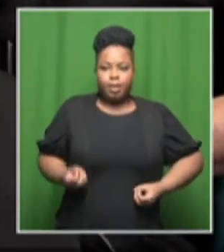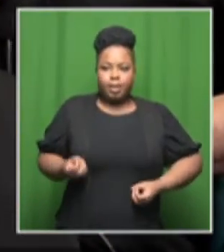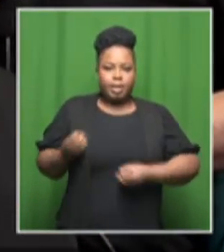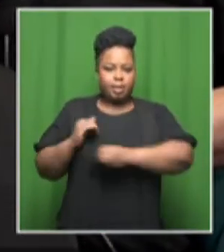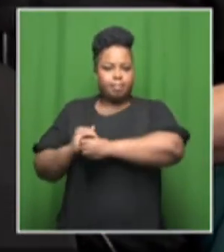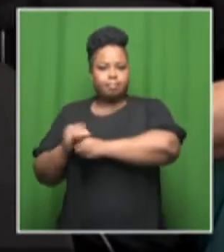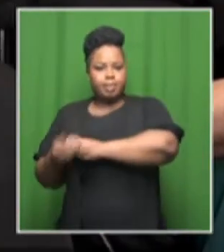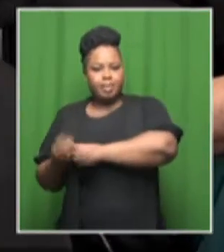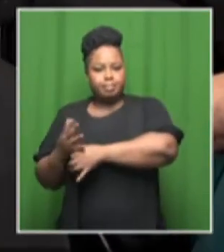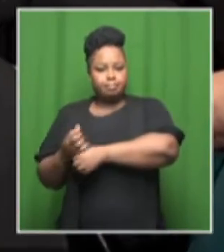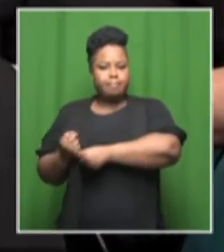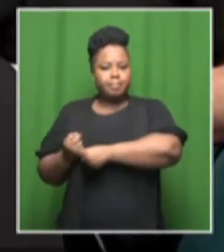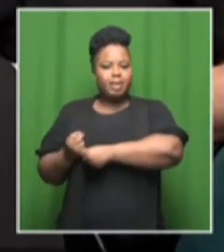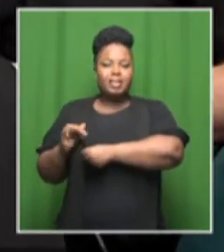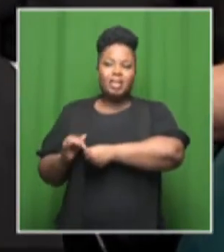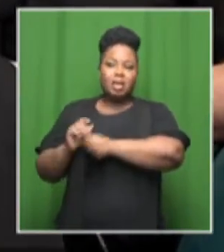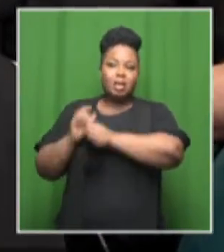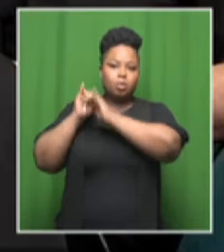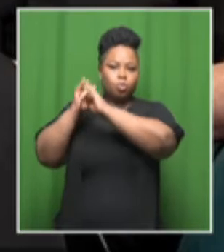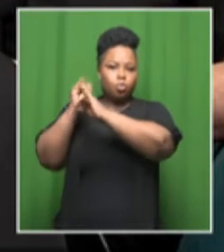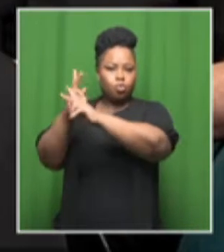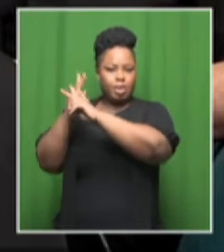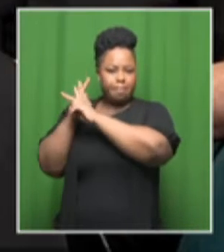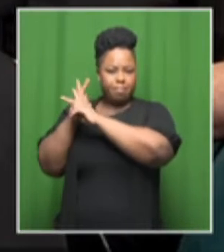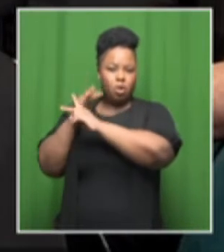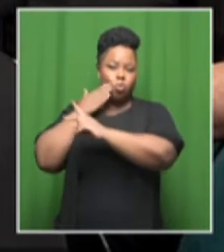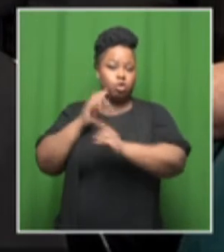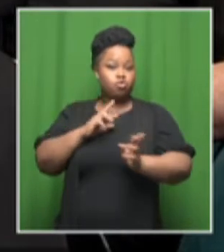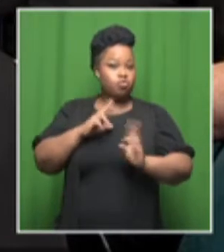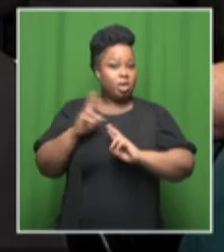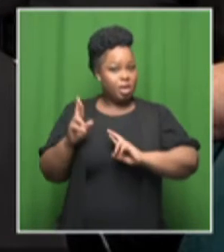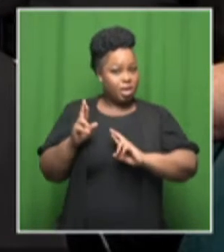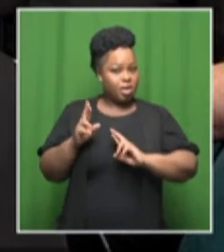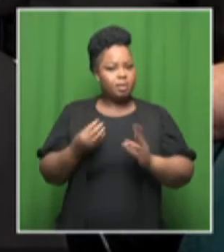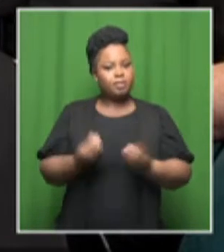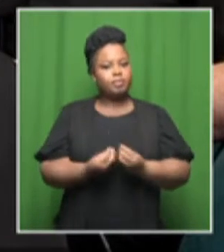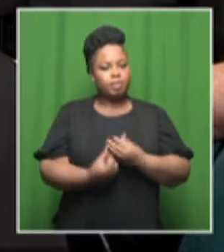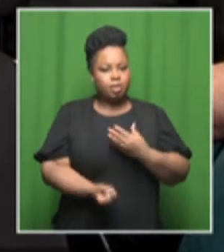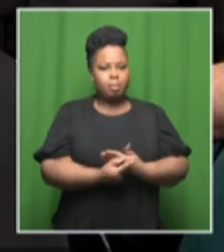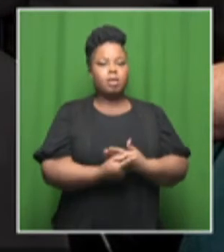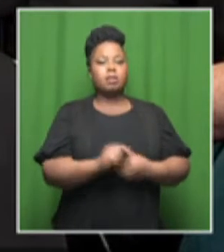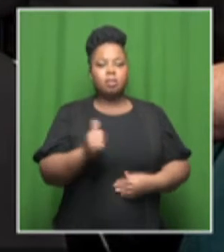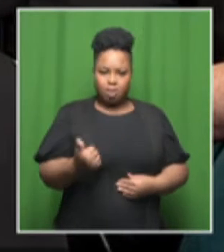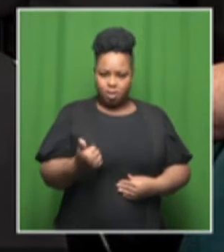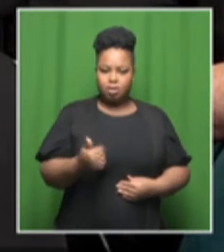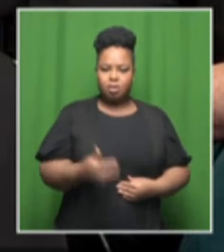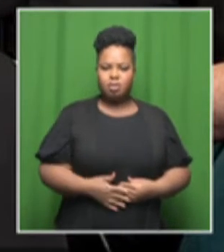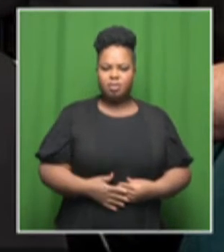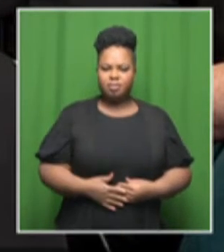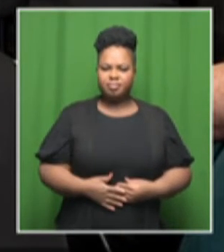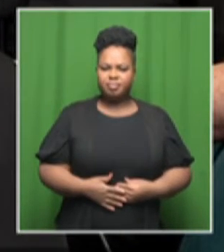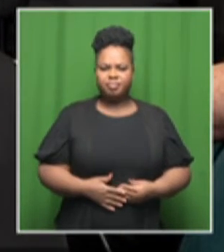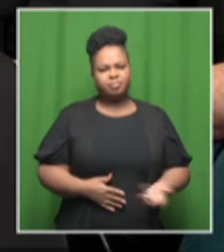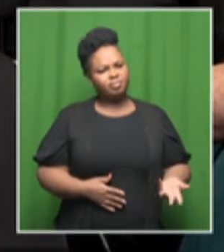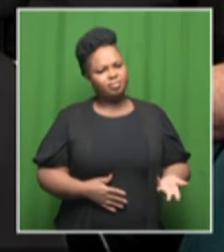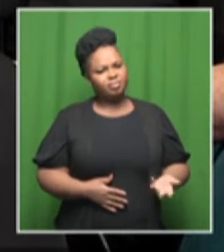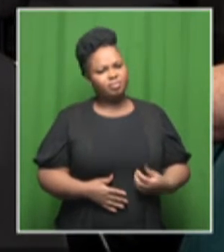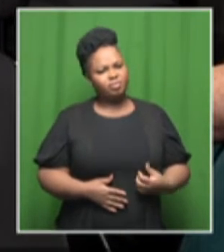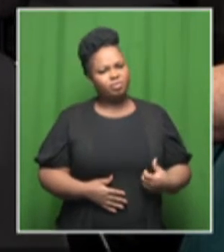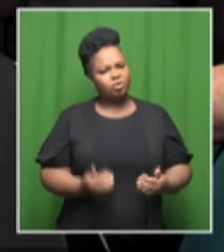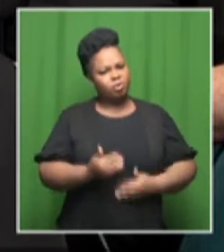know, trying to, when you are ready, if anything does happen, have a baby like that. How much